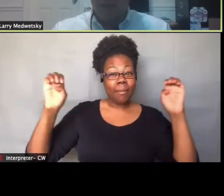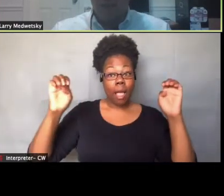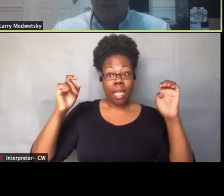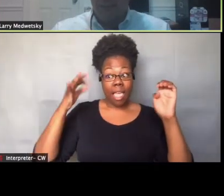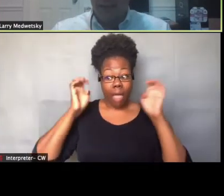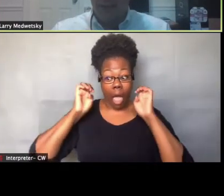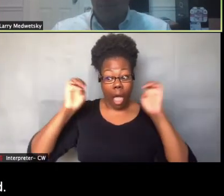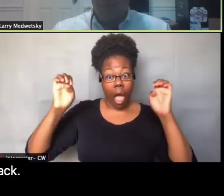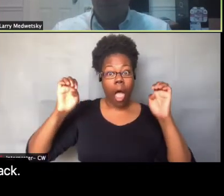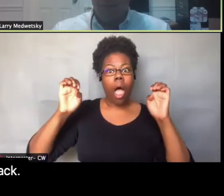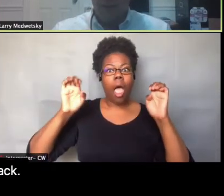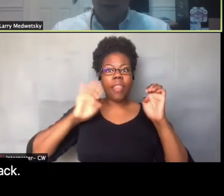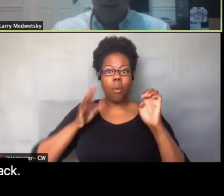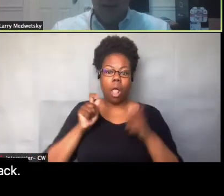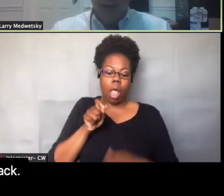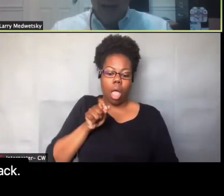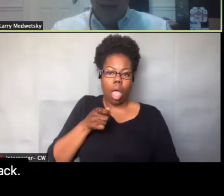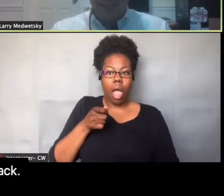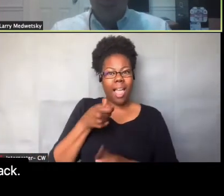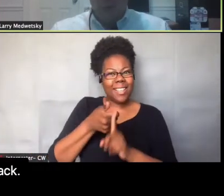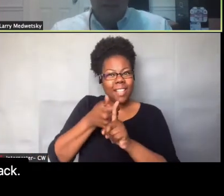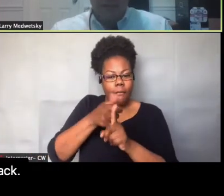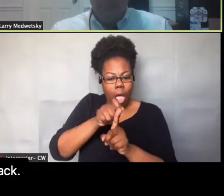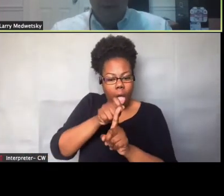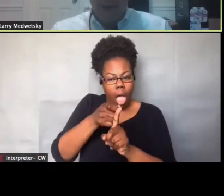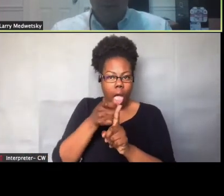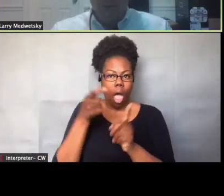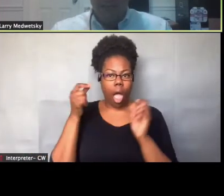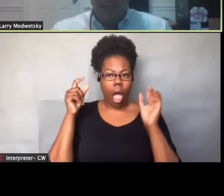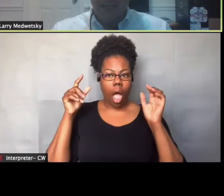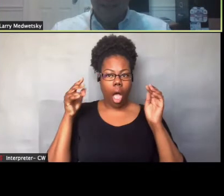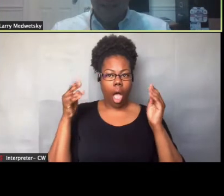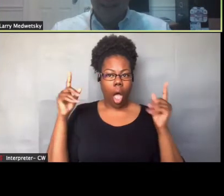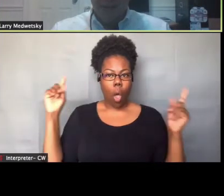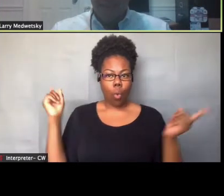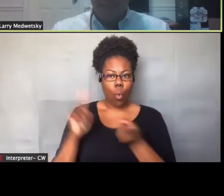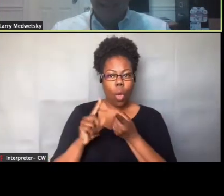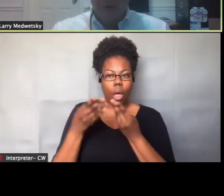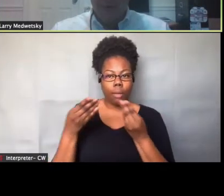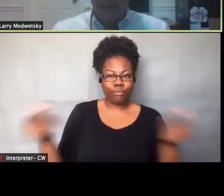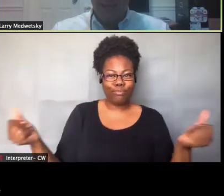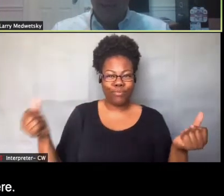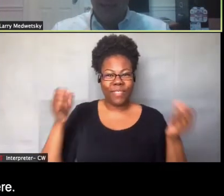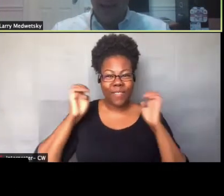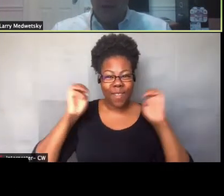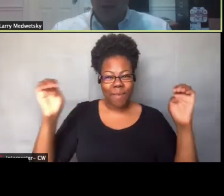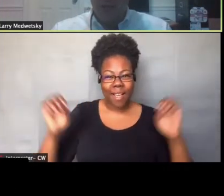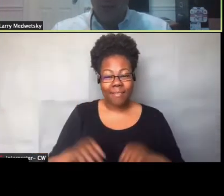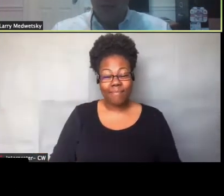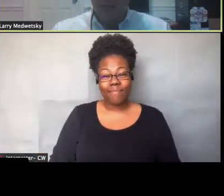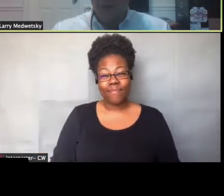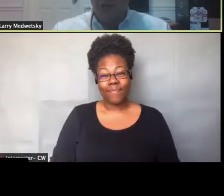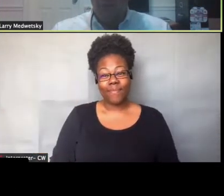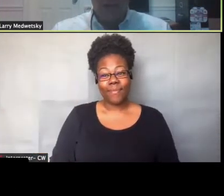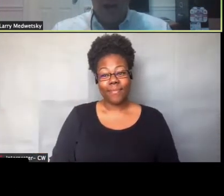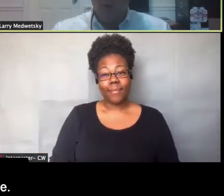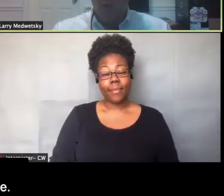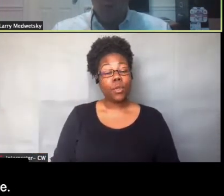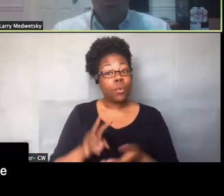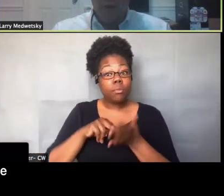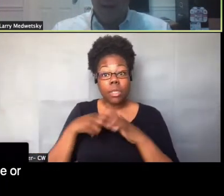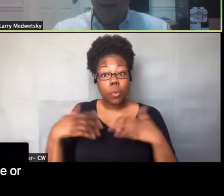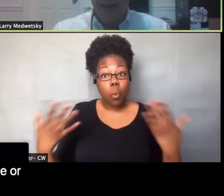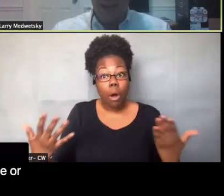cancel out the feedback. And so what does that mean for us? It means that hearing aid you can increase the volume